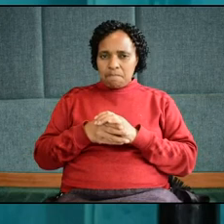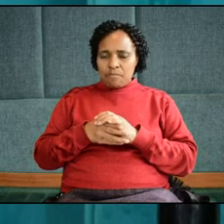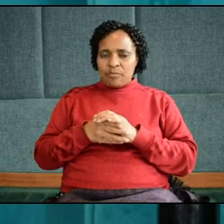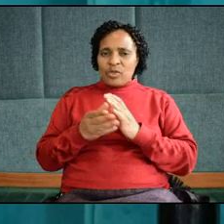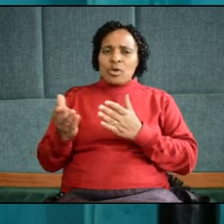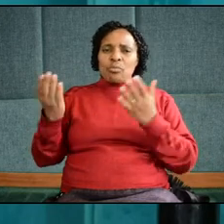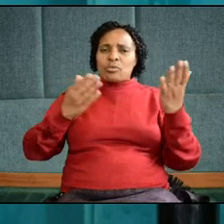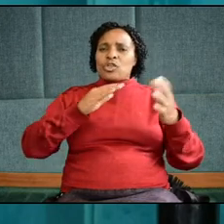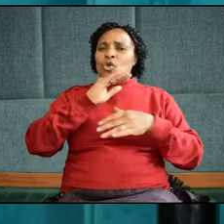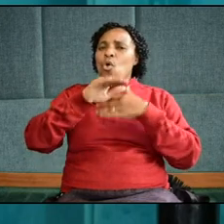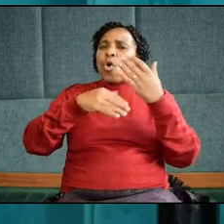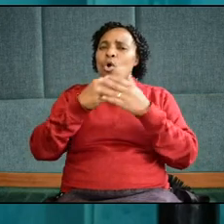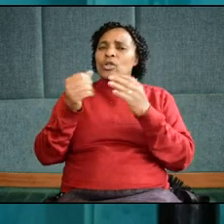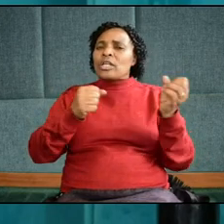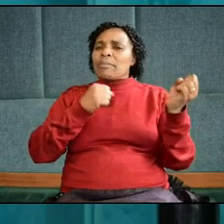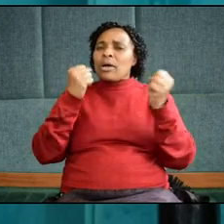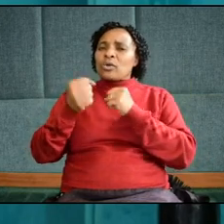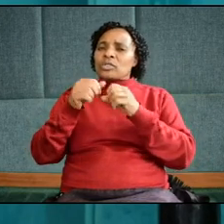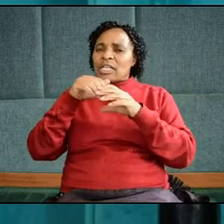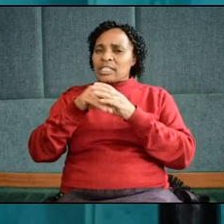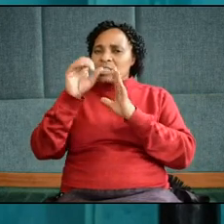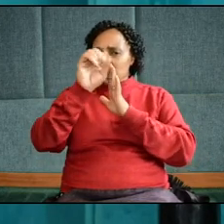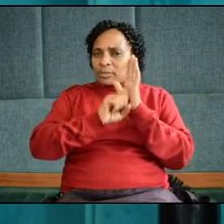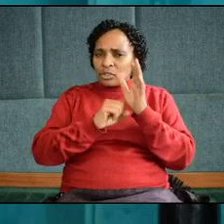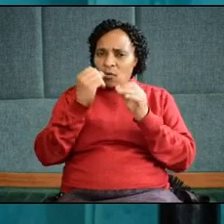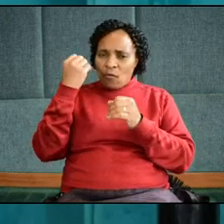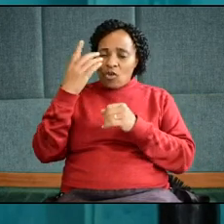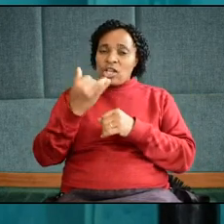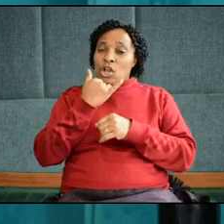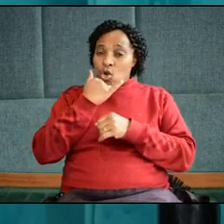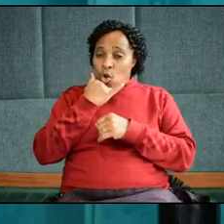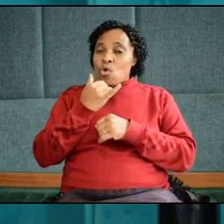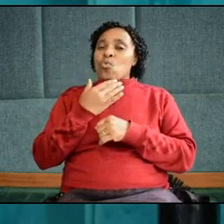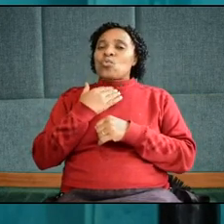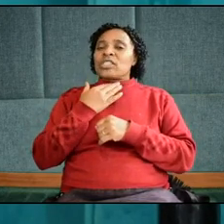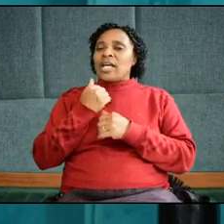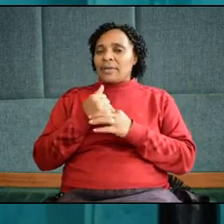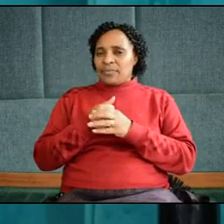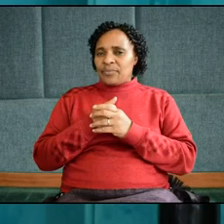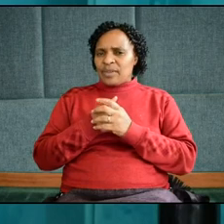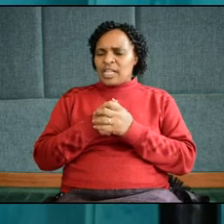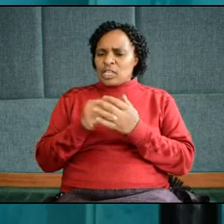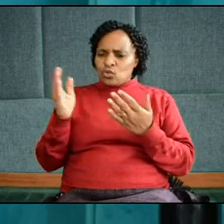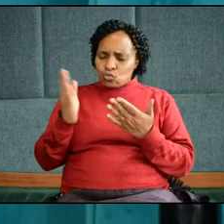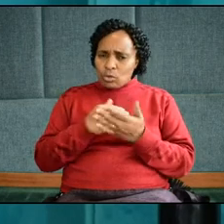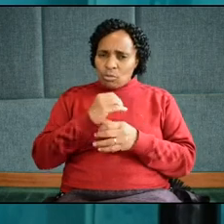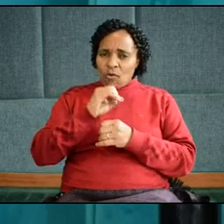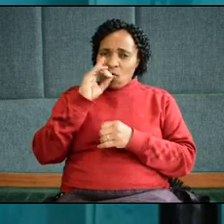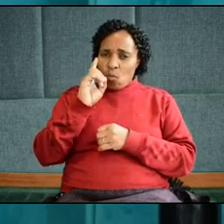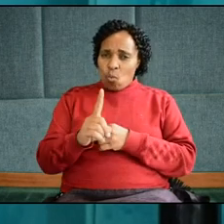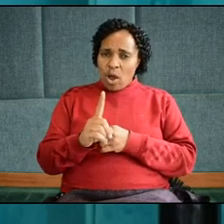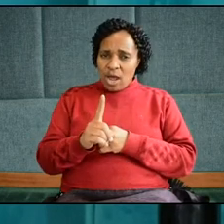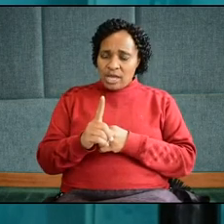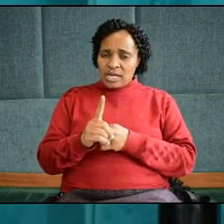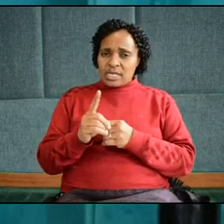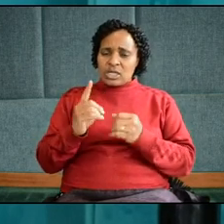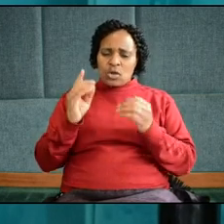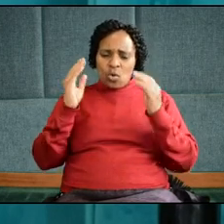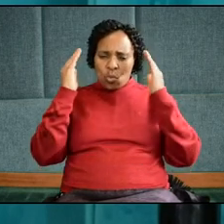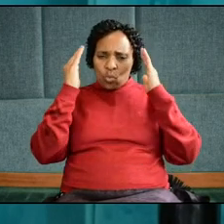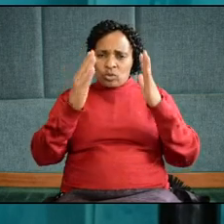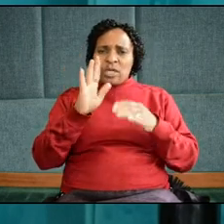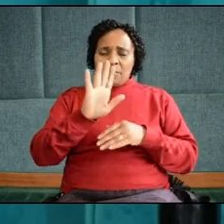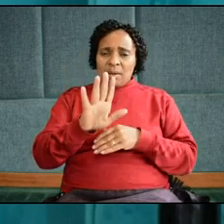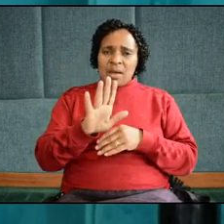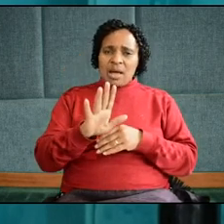debase the character, bring all its nobler powers into subjection to the evil desire. The removal of one safeguard from the conscience,